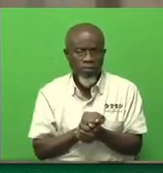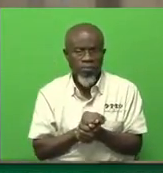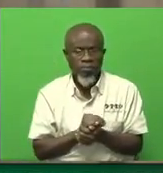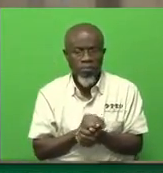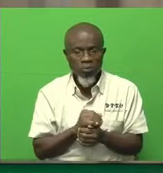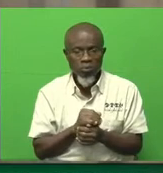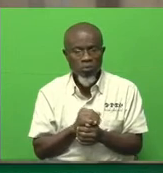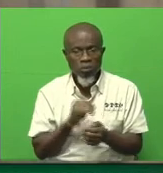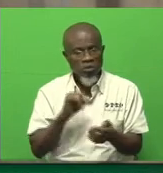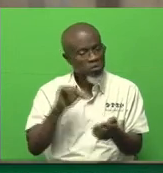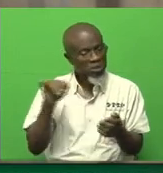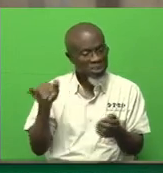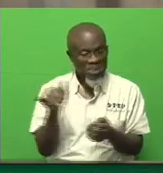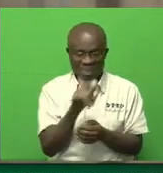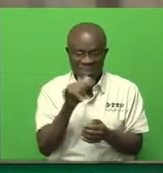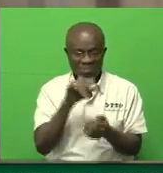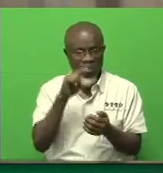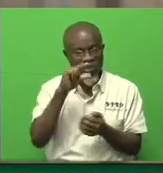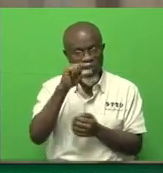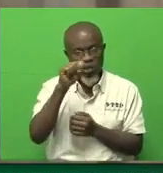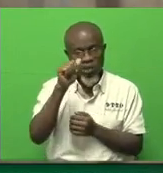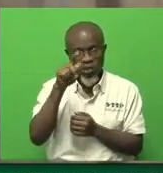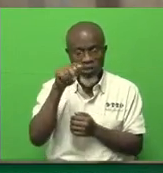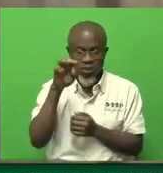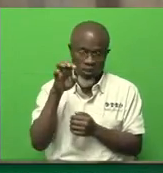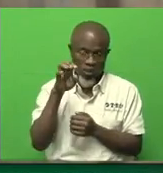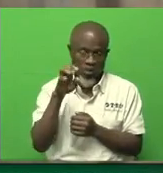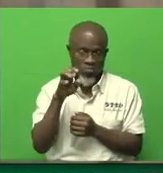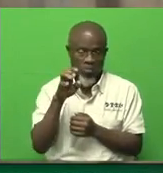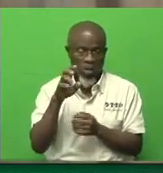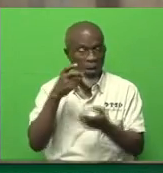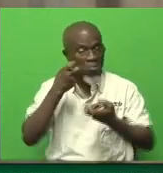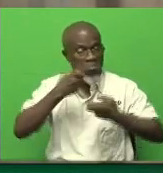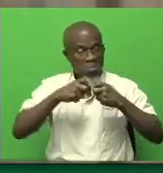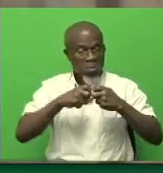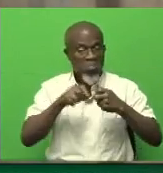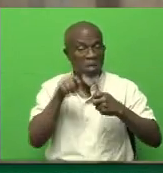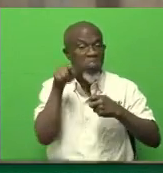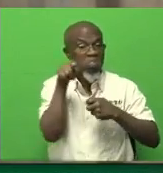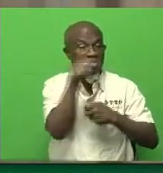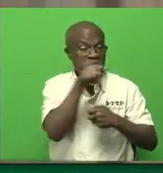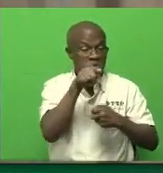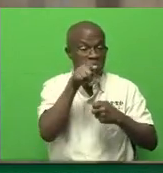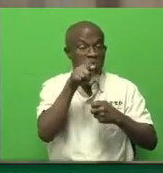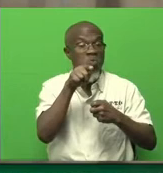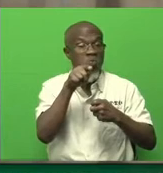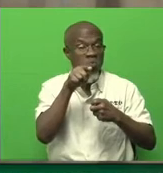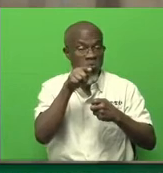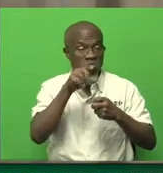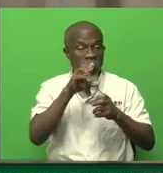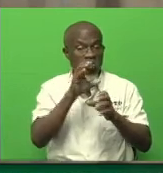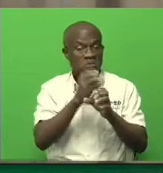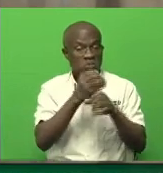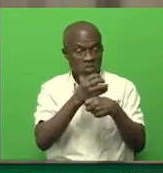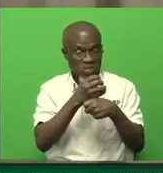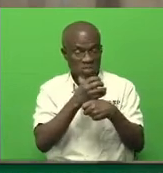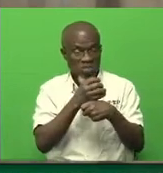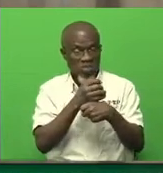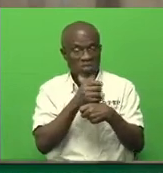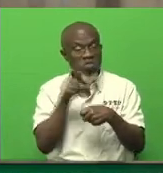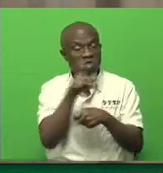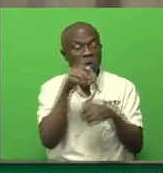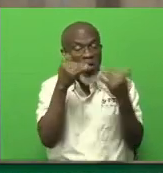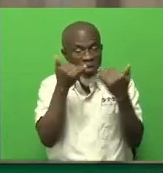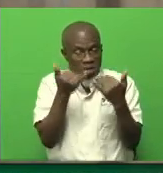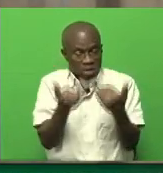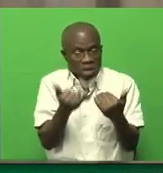so just like it a problem that you have created you you are